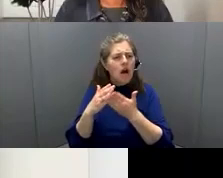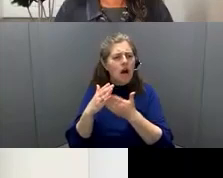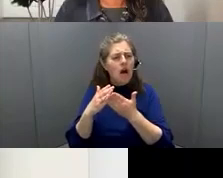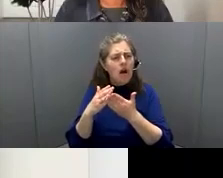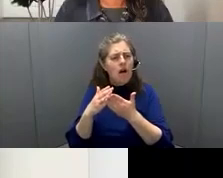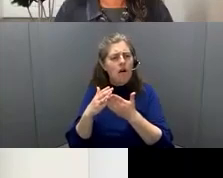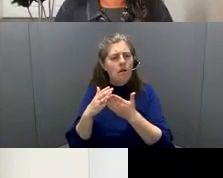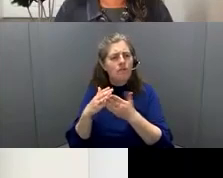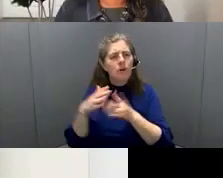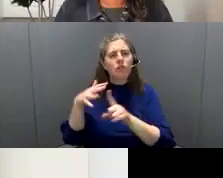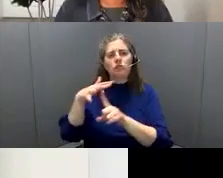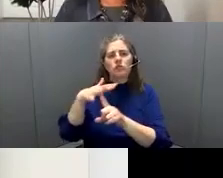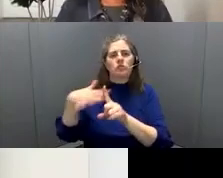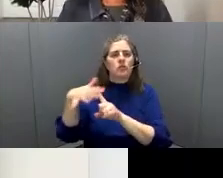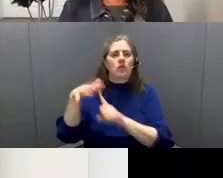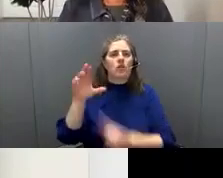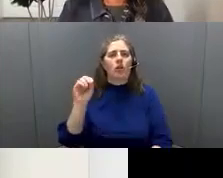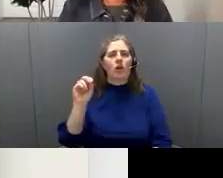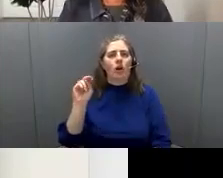context.